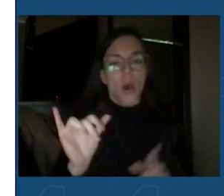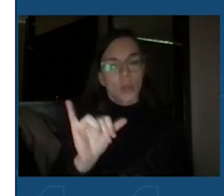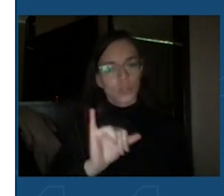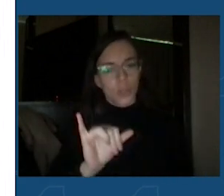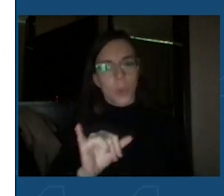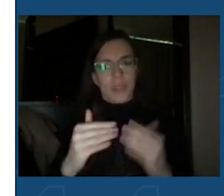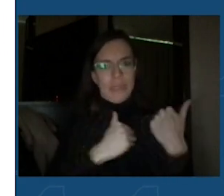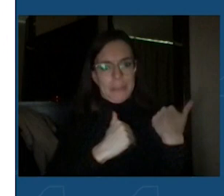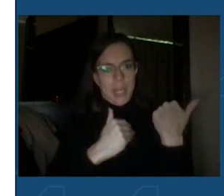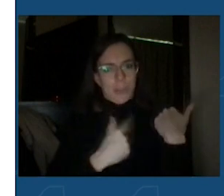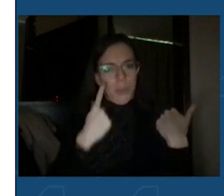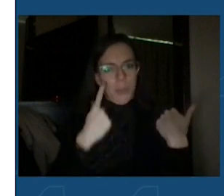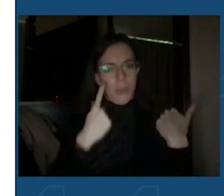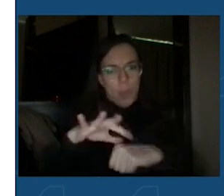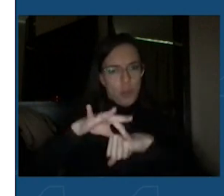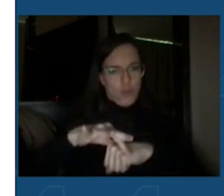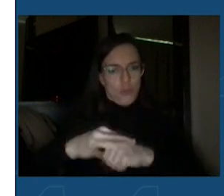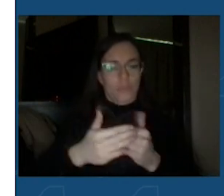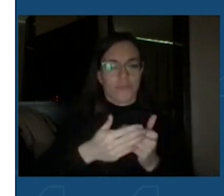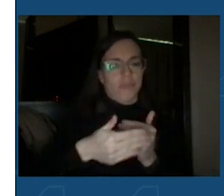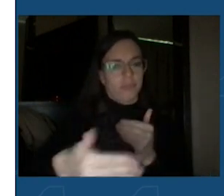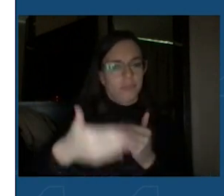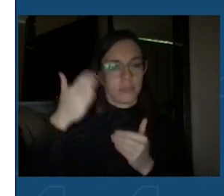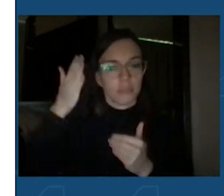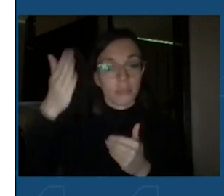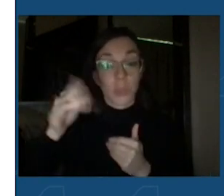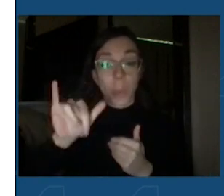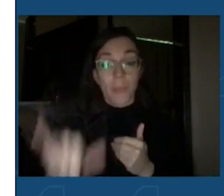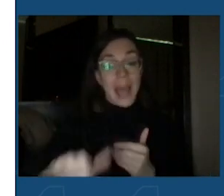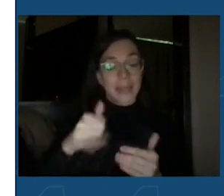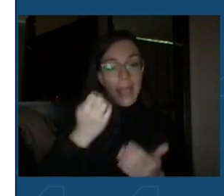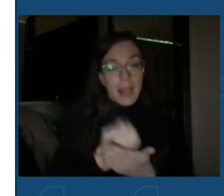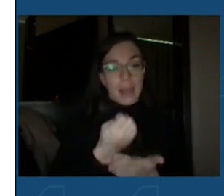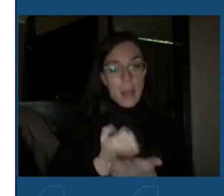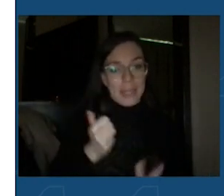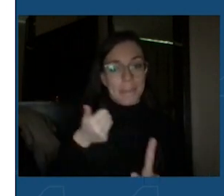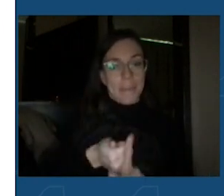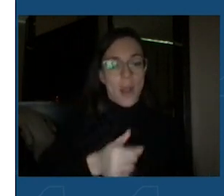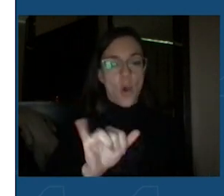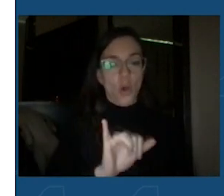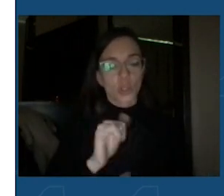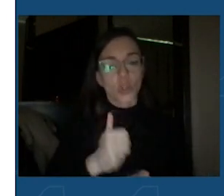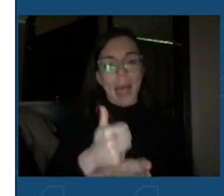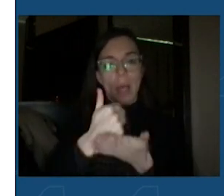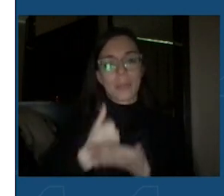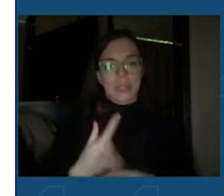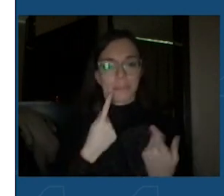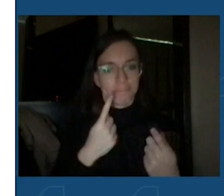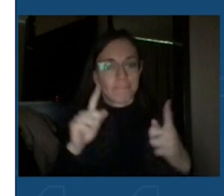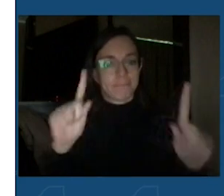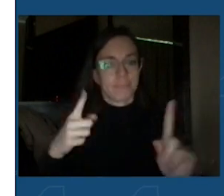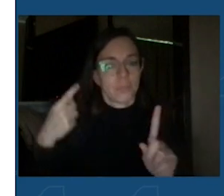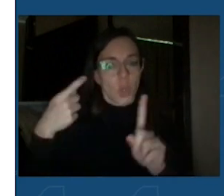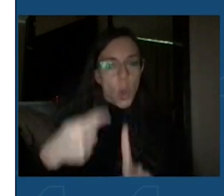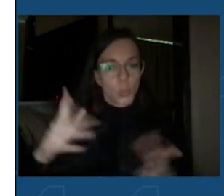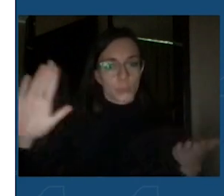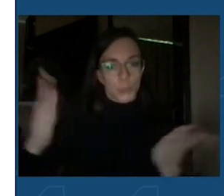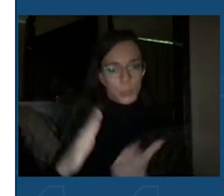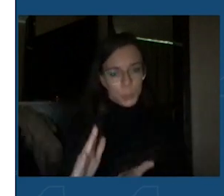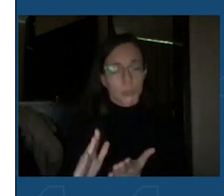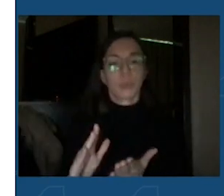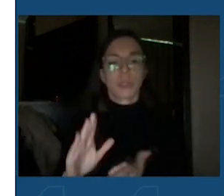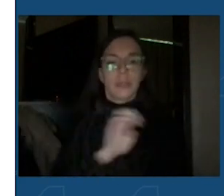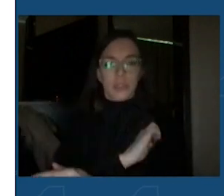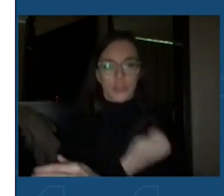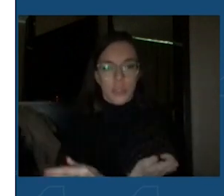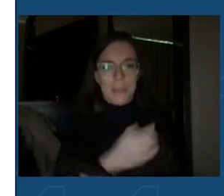going forward. And so that's an economic impact. It also helps us achieve our goals to reduce our carbon footprint by 80%